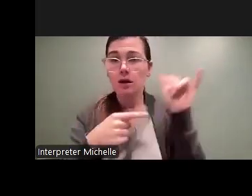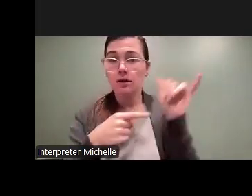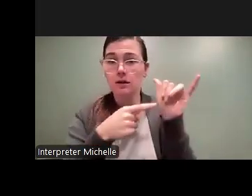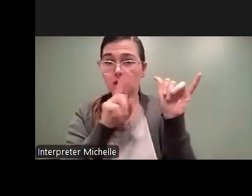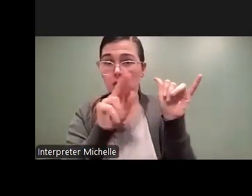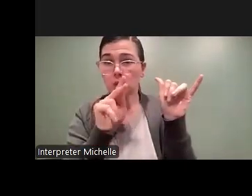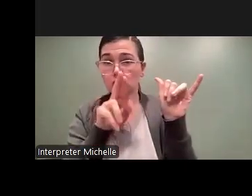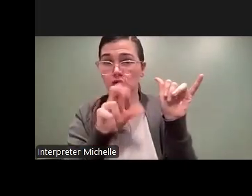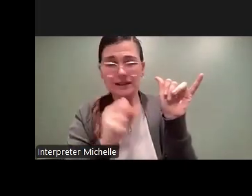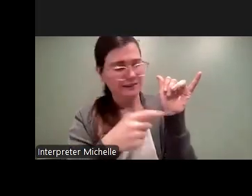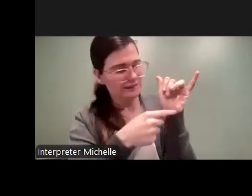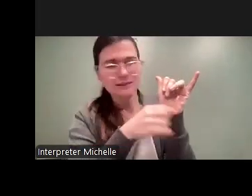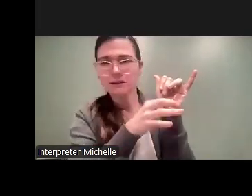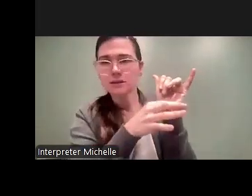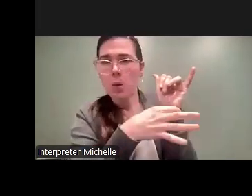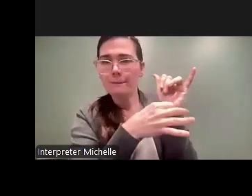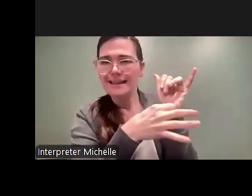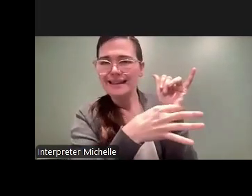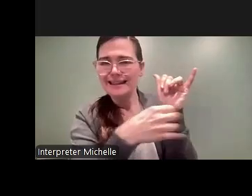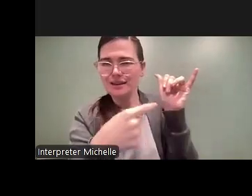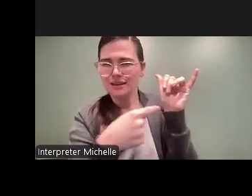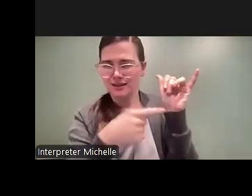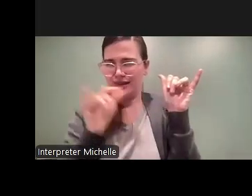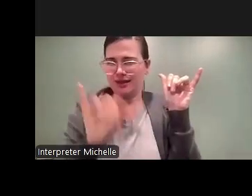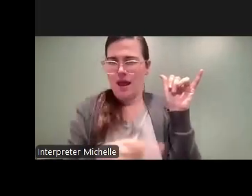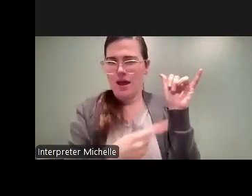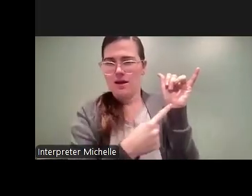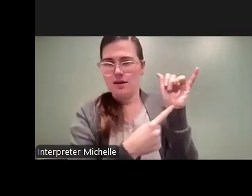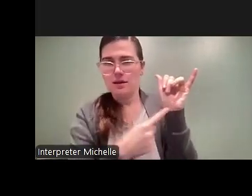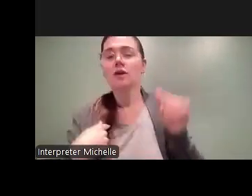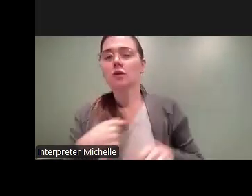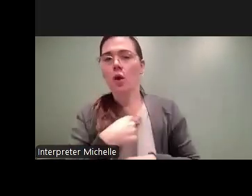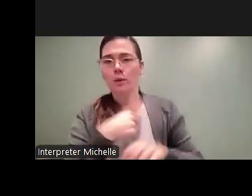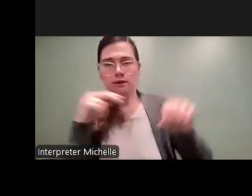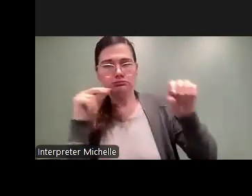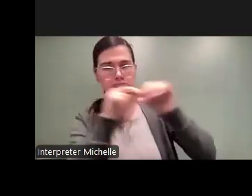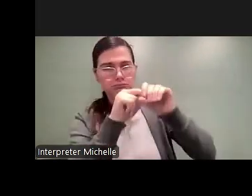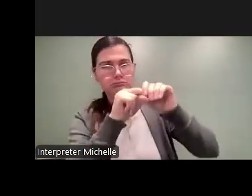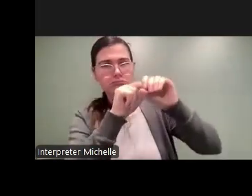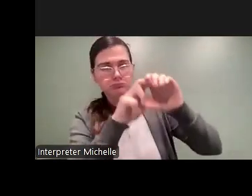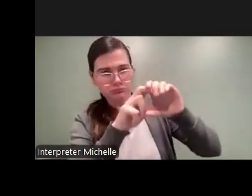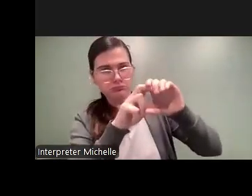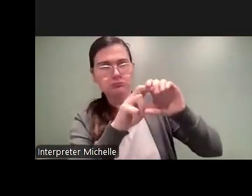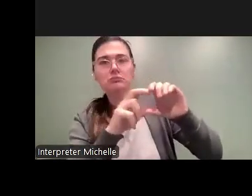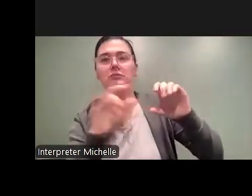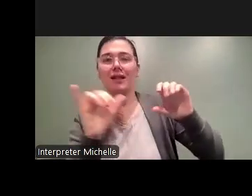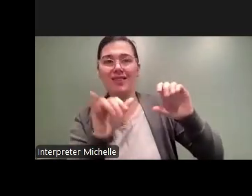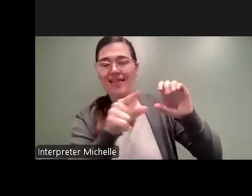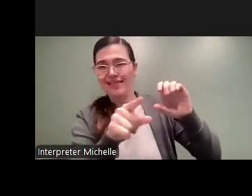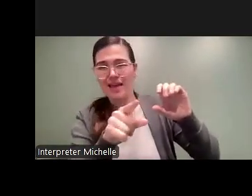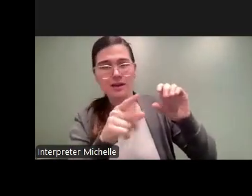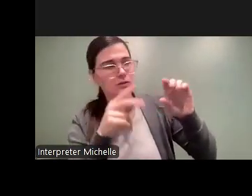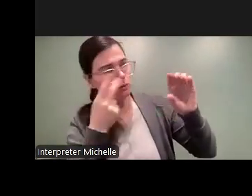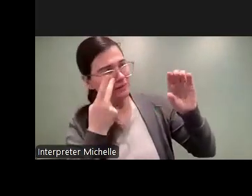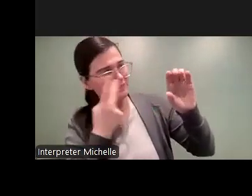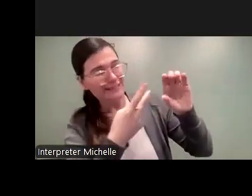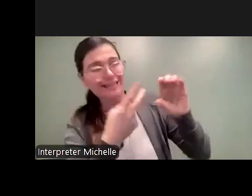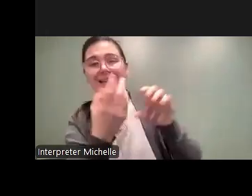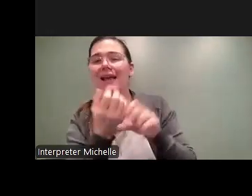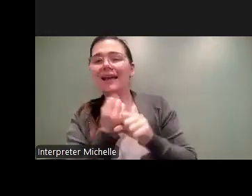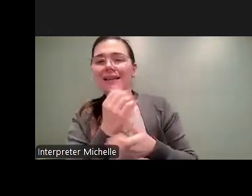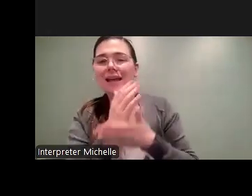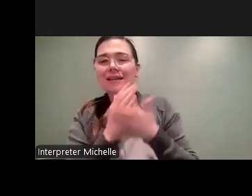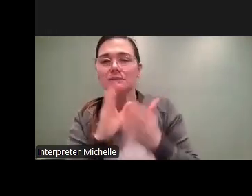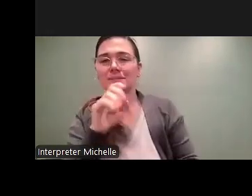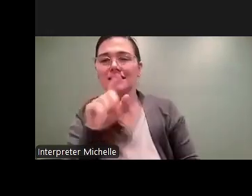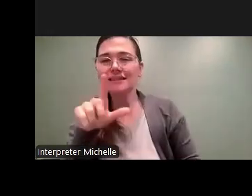We look at the cervix and then use a tool like this broom here to get some cells off the cervix. That